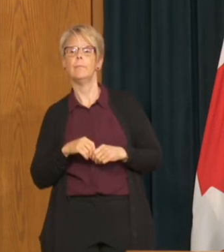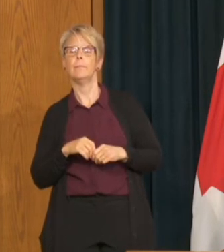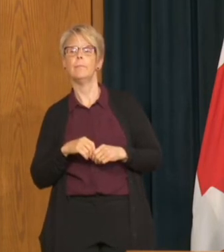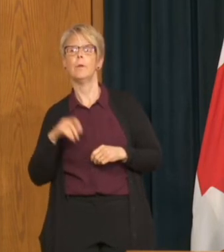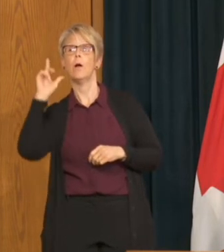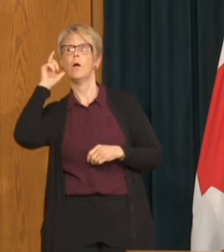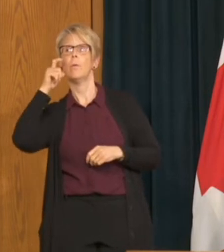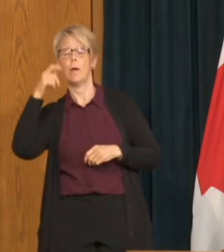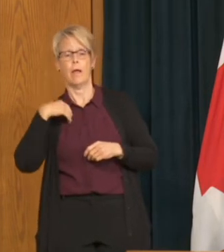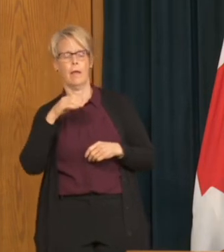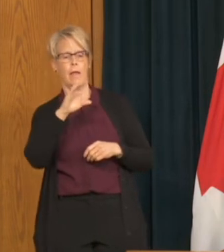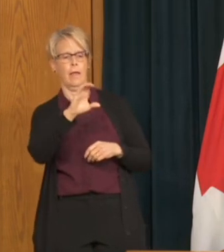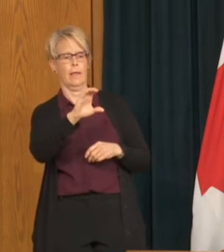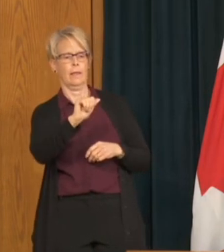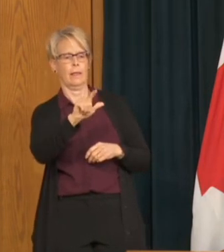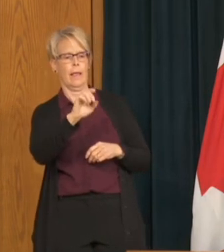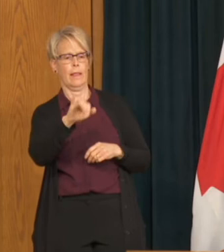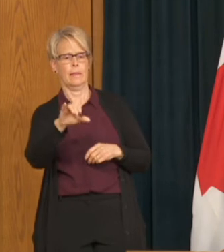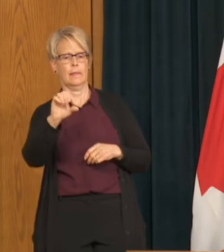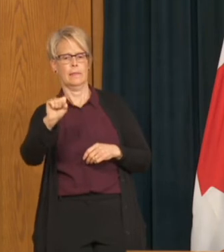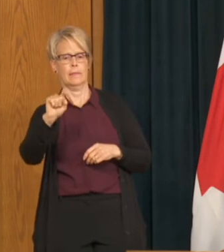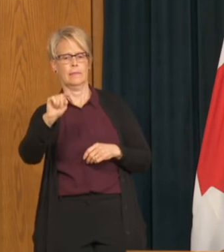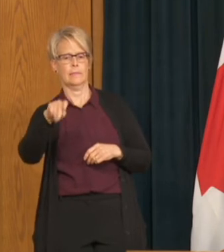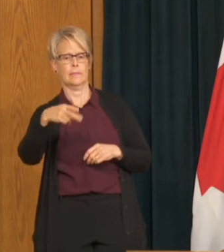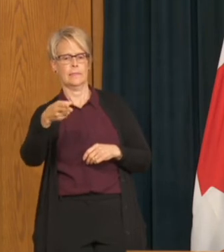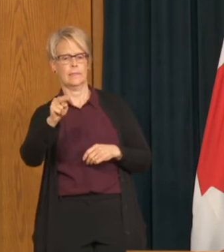We have Callie Stefano from CTV.